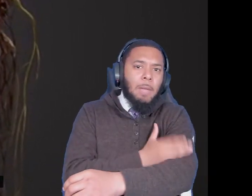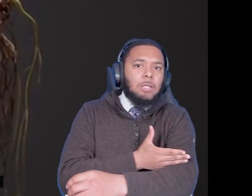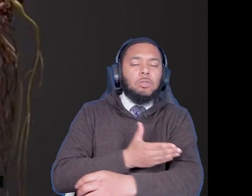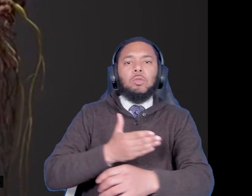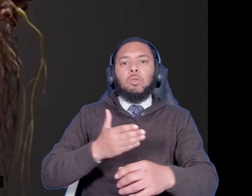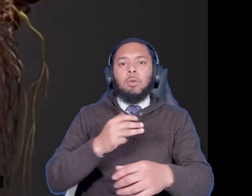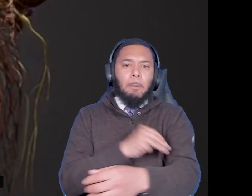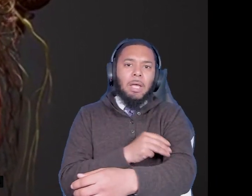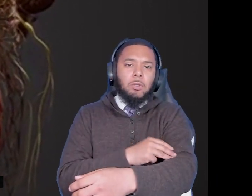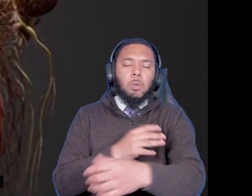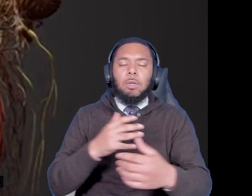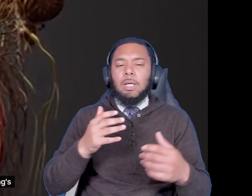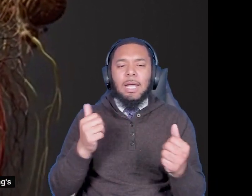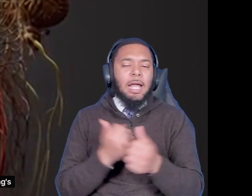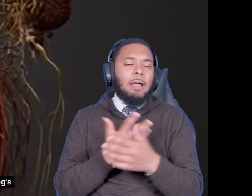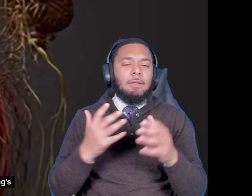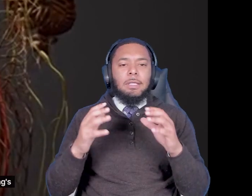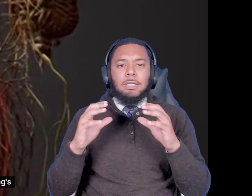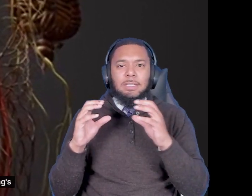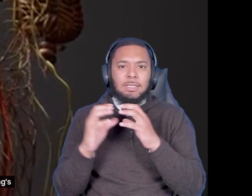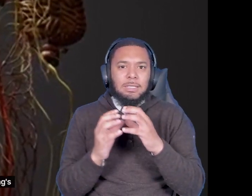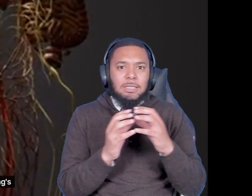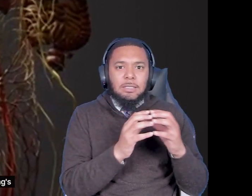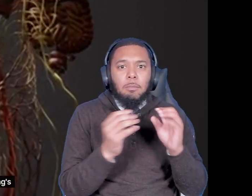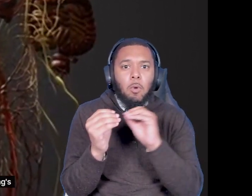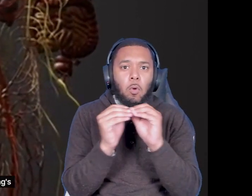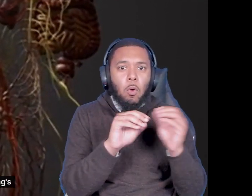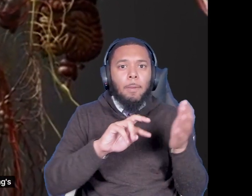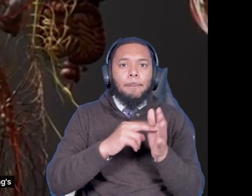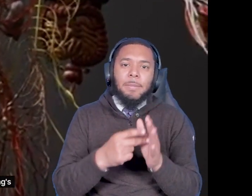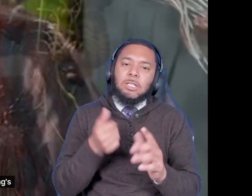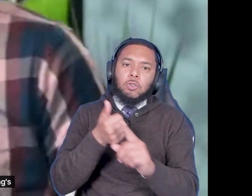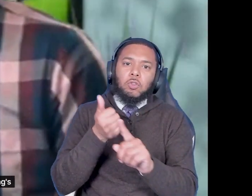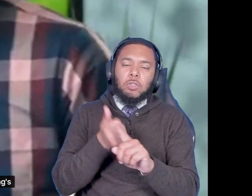else. And having more cells makes more of you. So